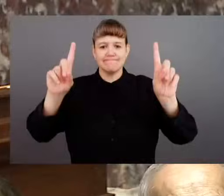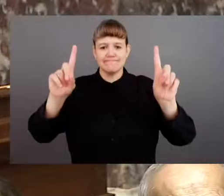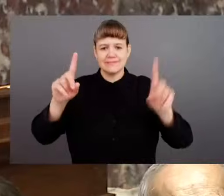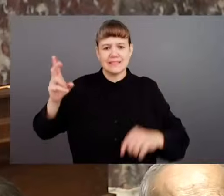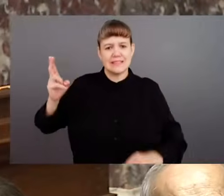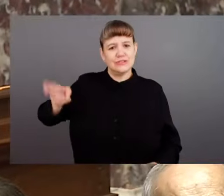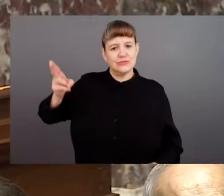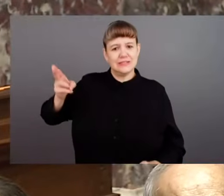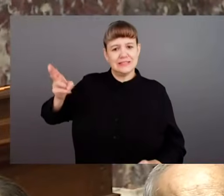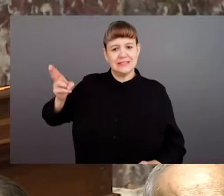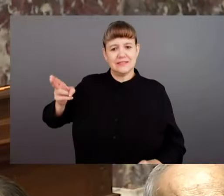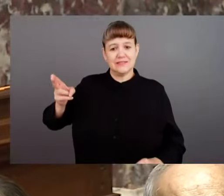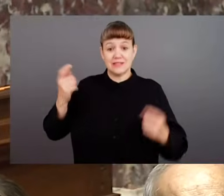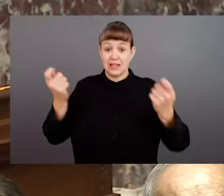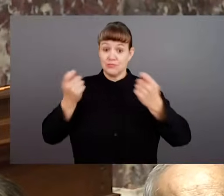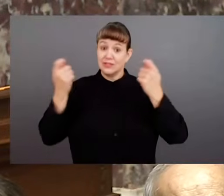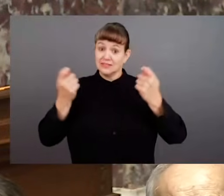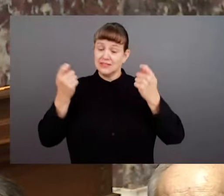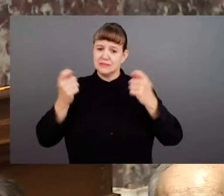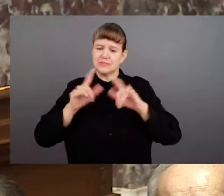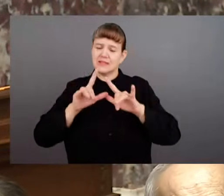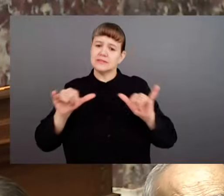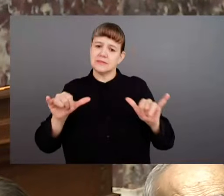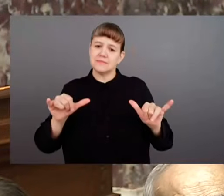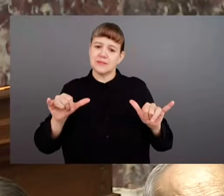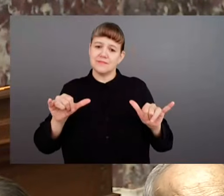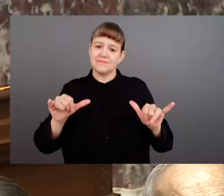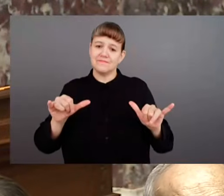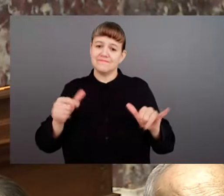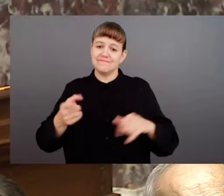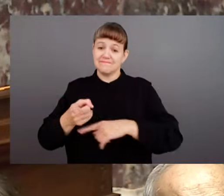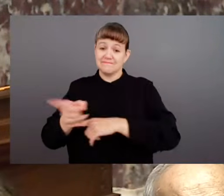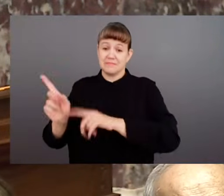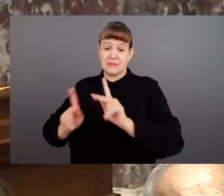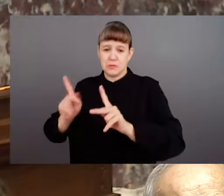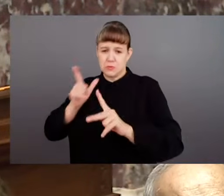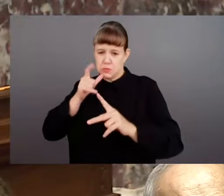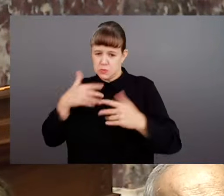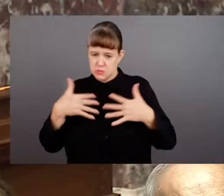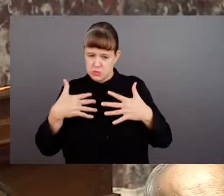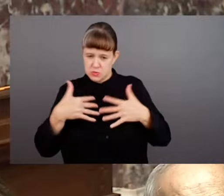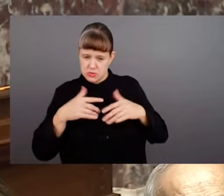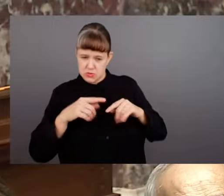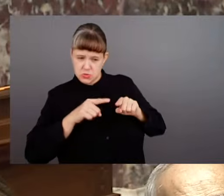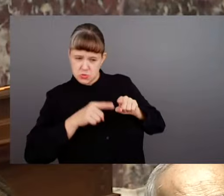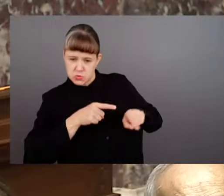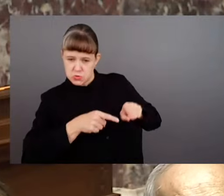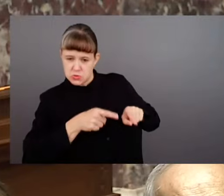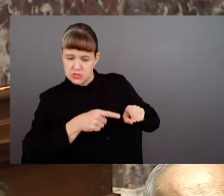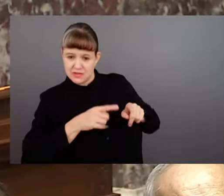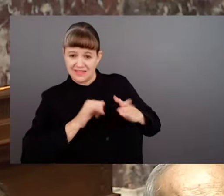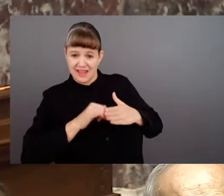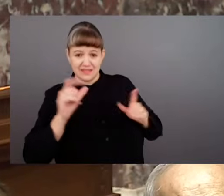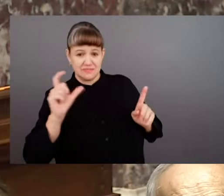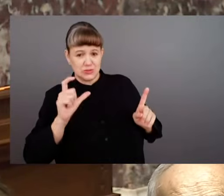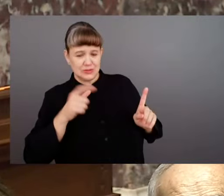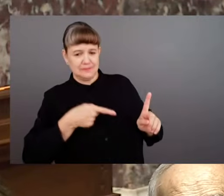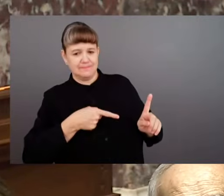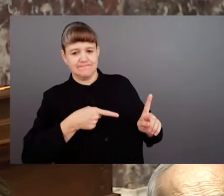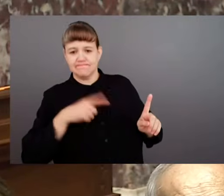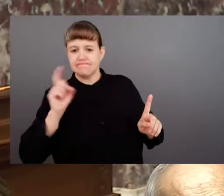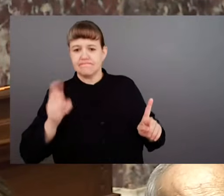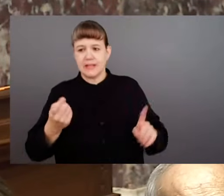rising Islamophobia. I stand to remind us of justice and of compassion, to speak of the dignity,